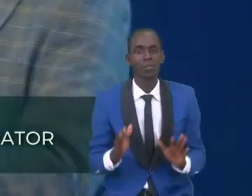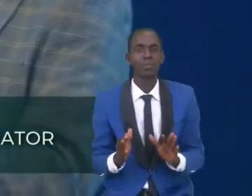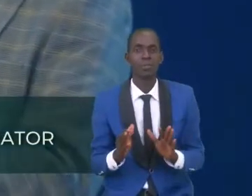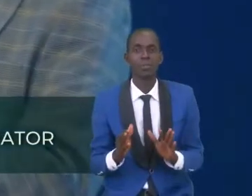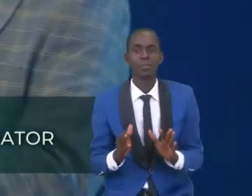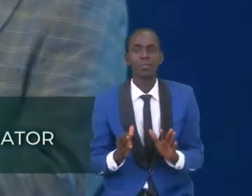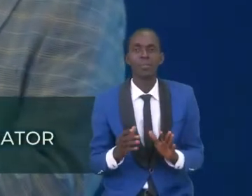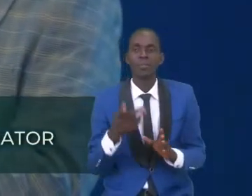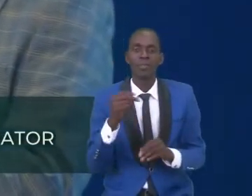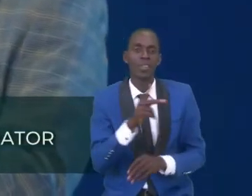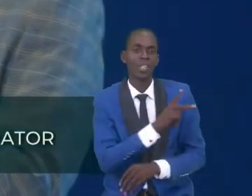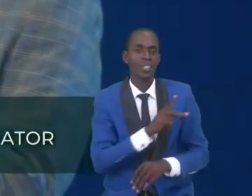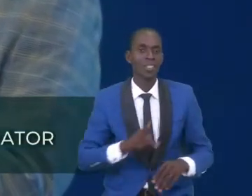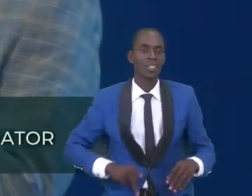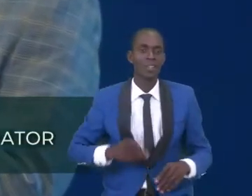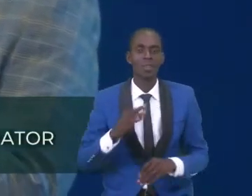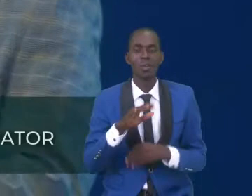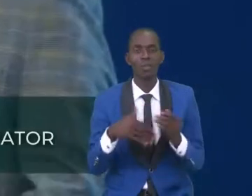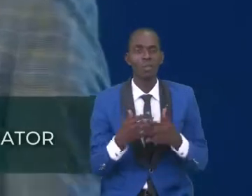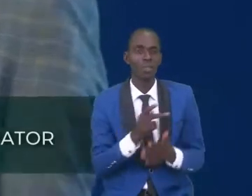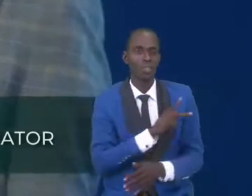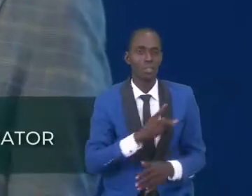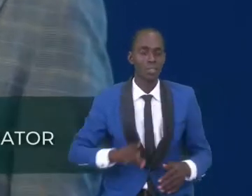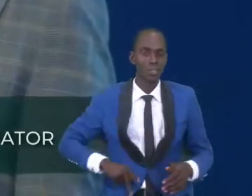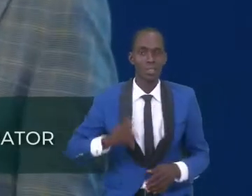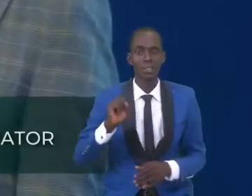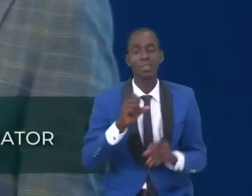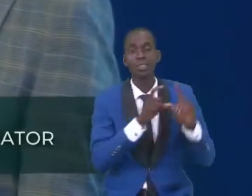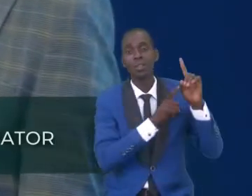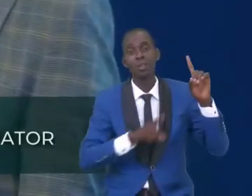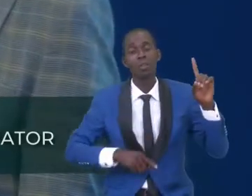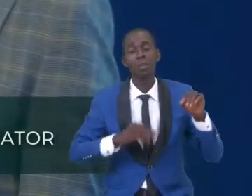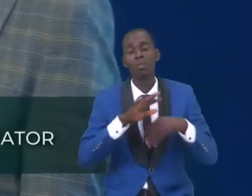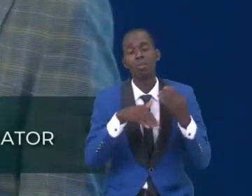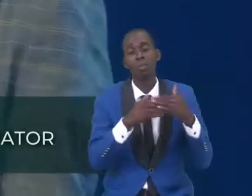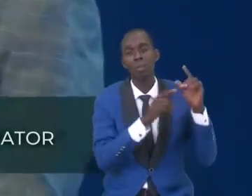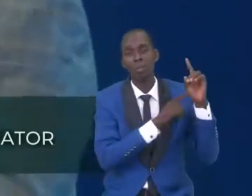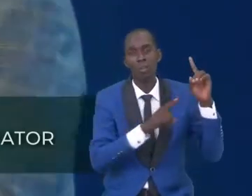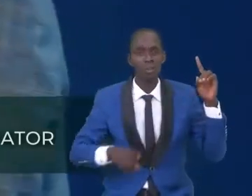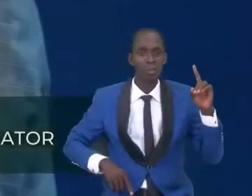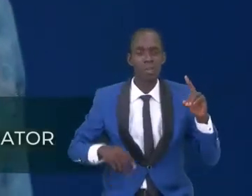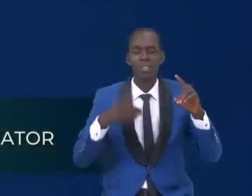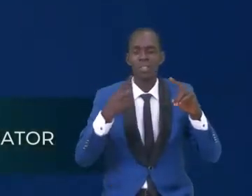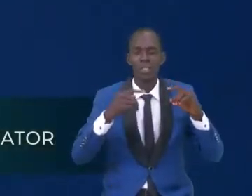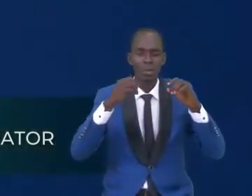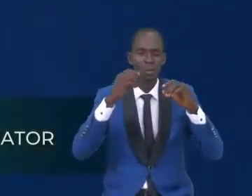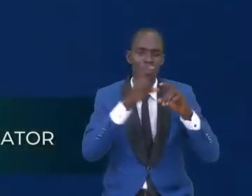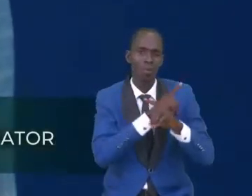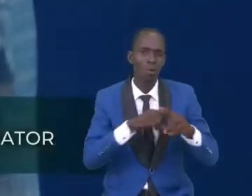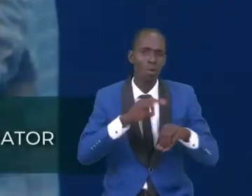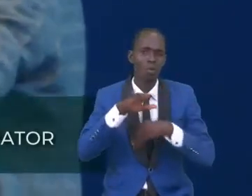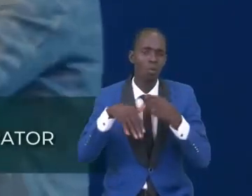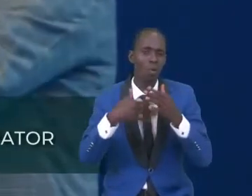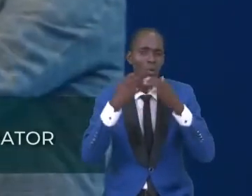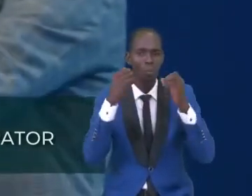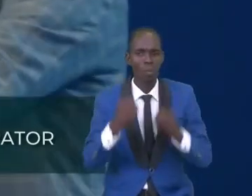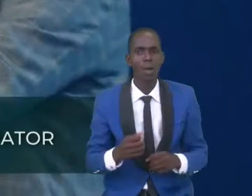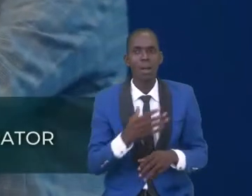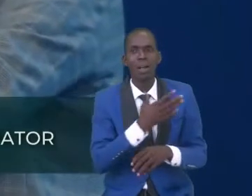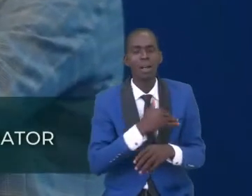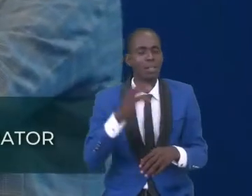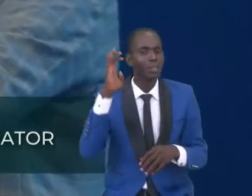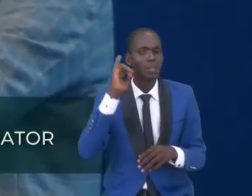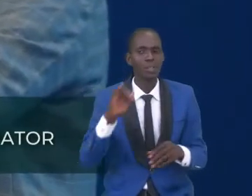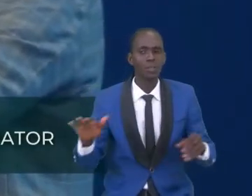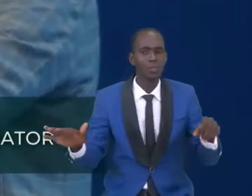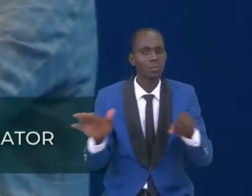of Kings, the Lord of Lords, the God of all power, and is preeminent over your